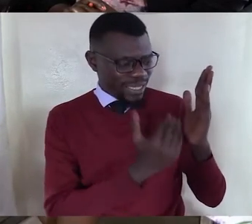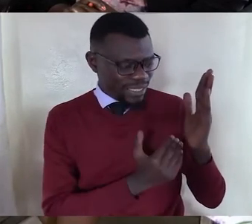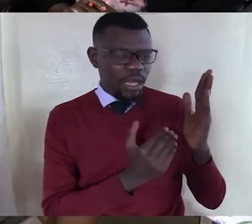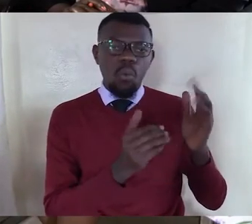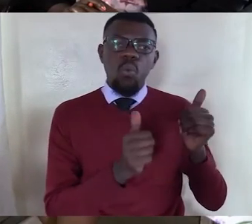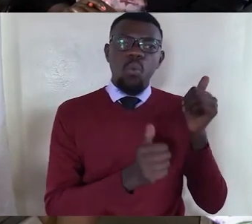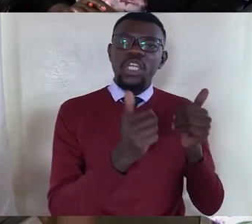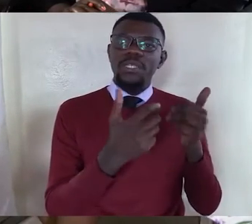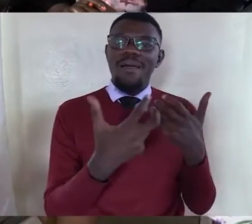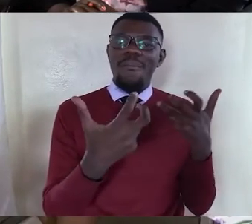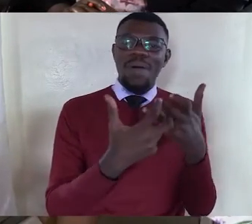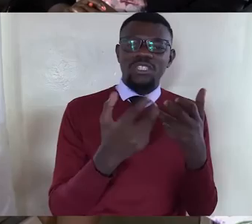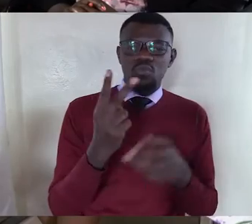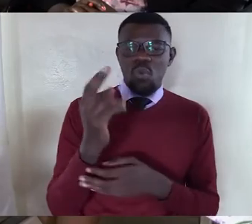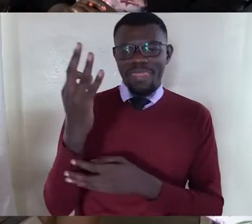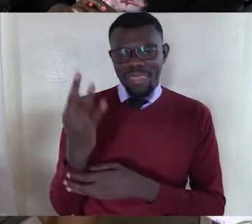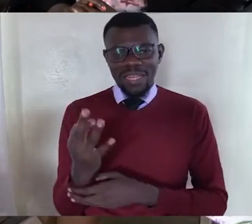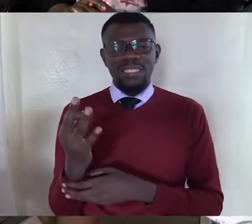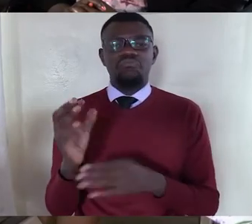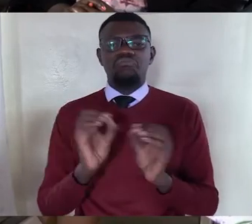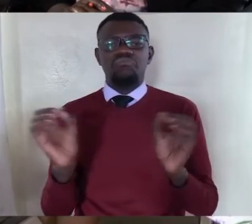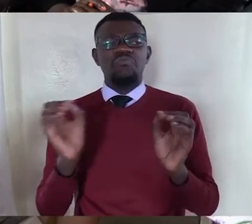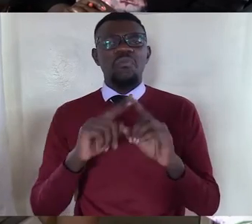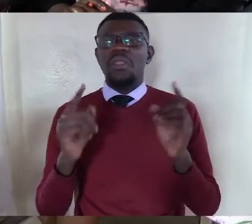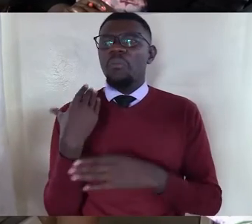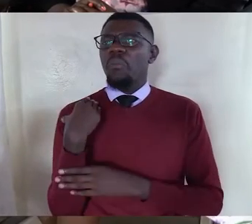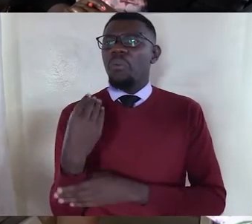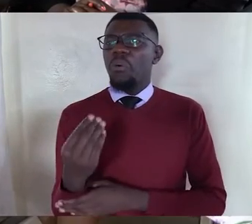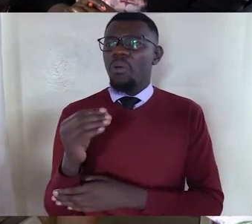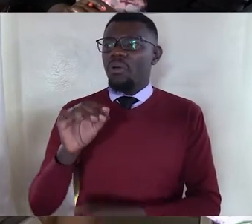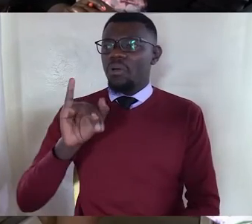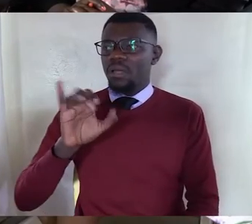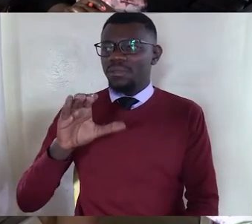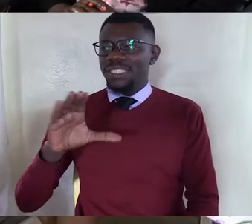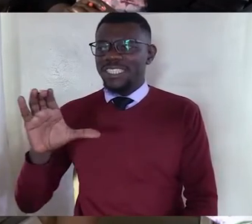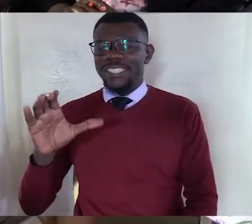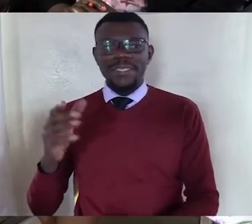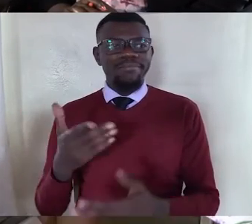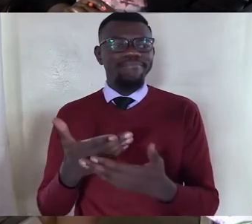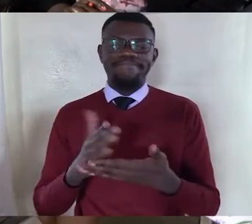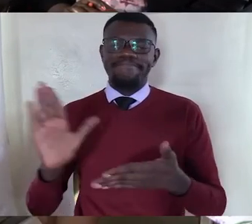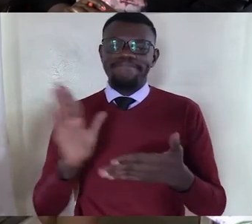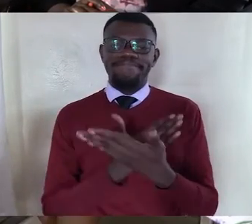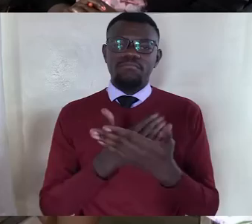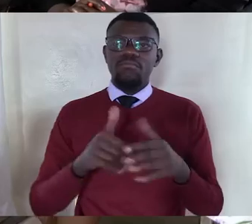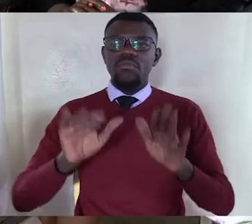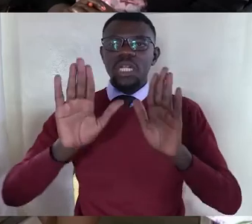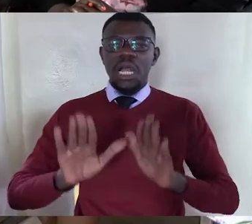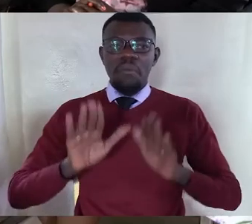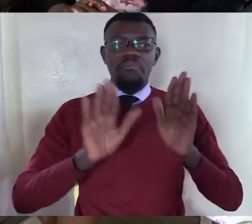safe processes. The implications of the Political Parties Act amendments to zoning